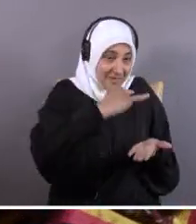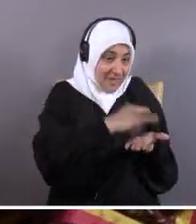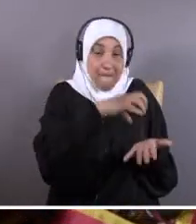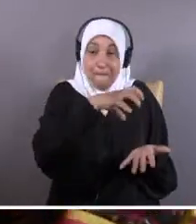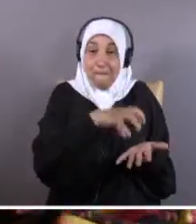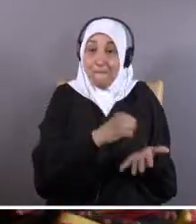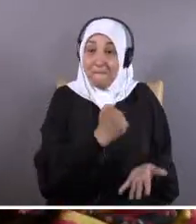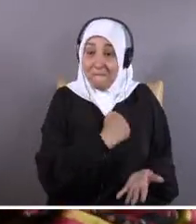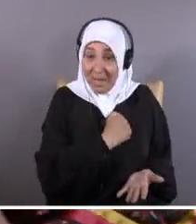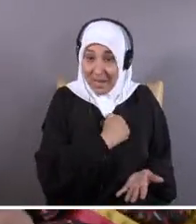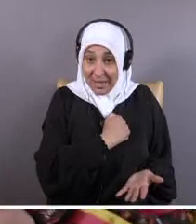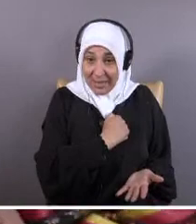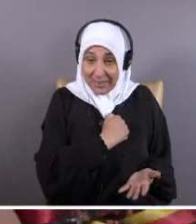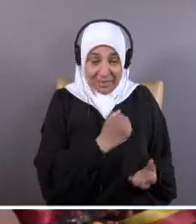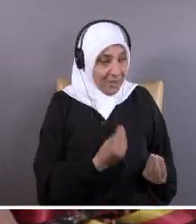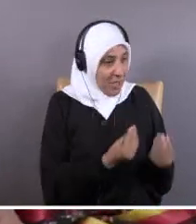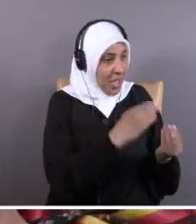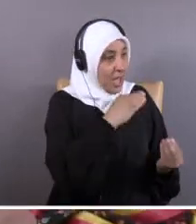my father.